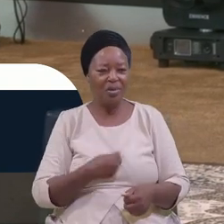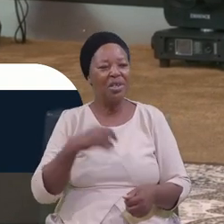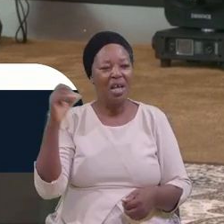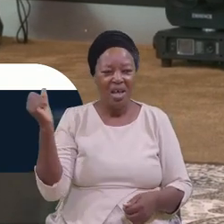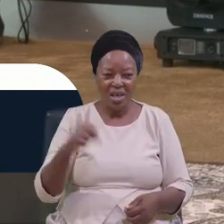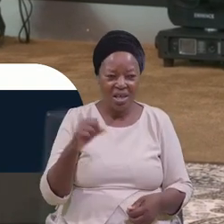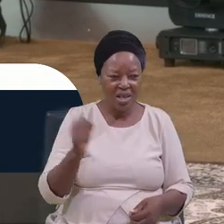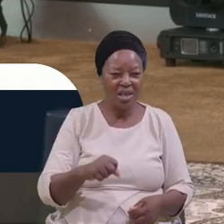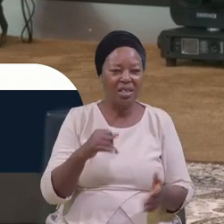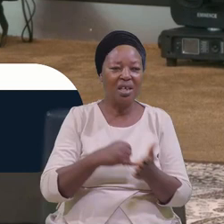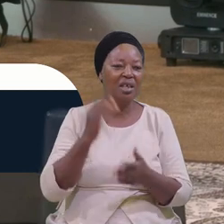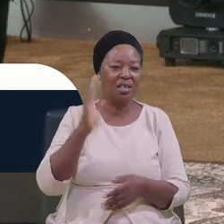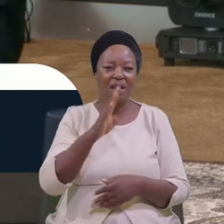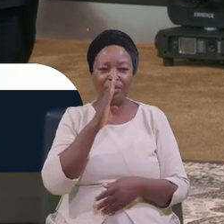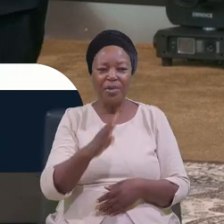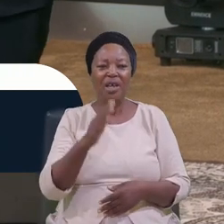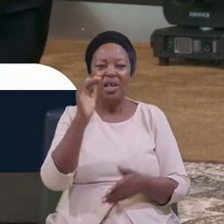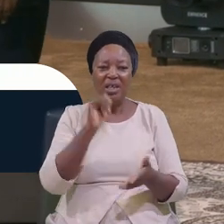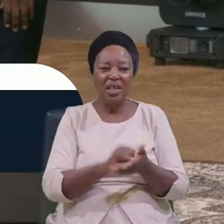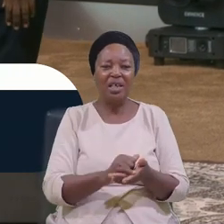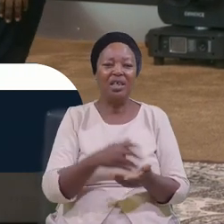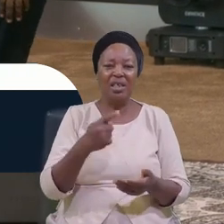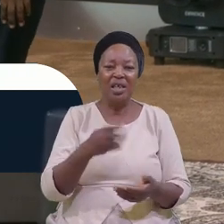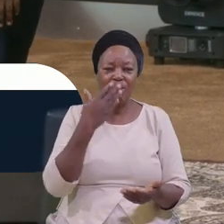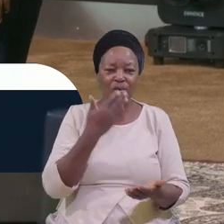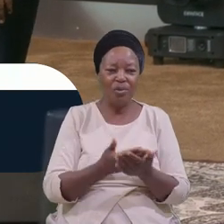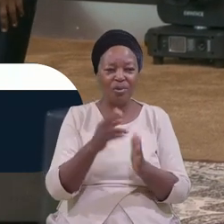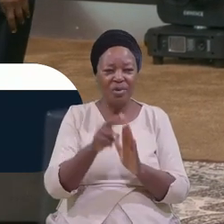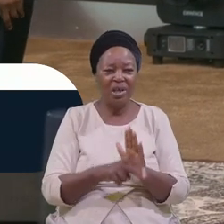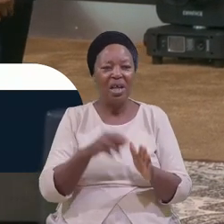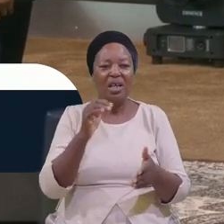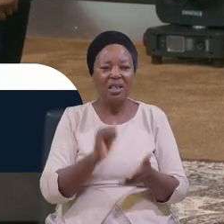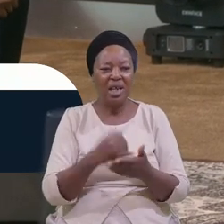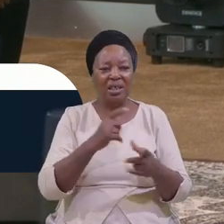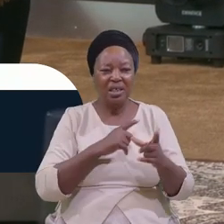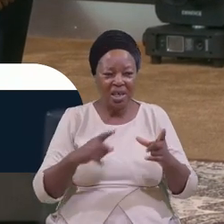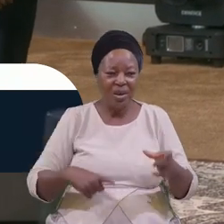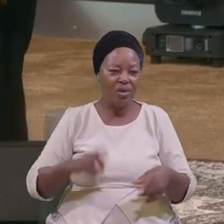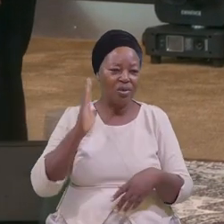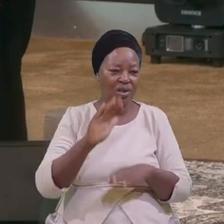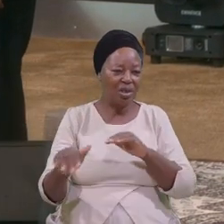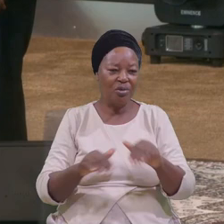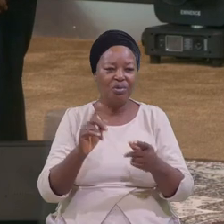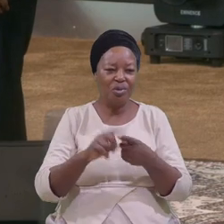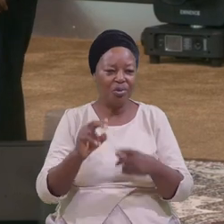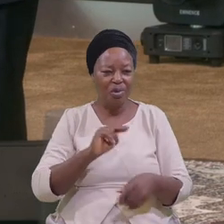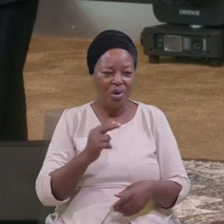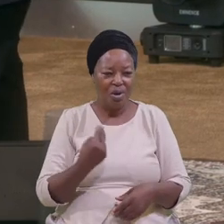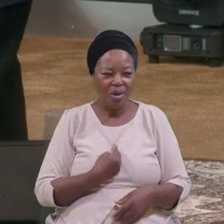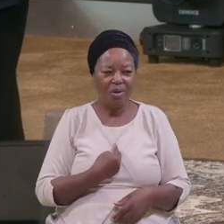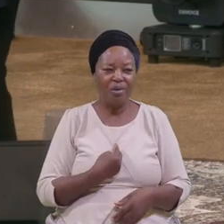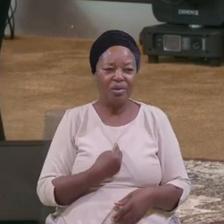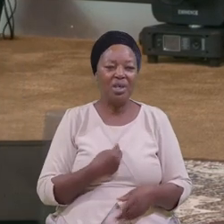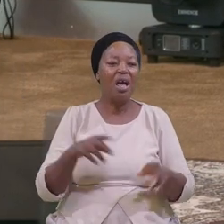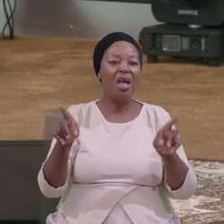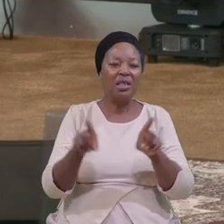it shall be that the goodness that the Lord shall do unto us,